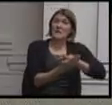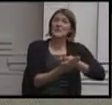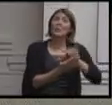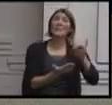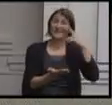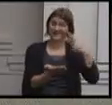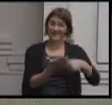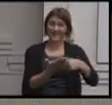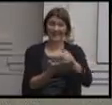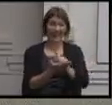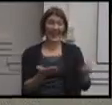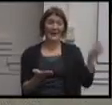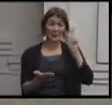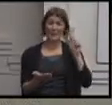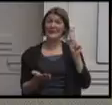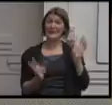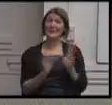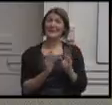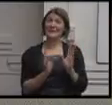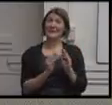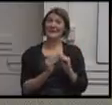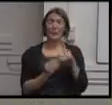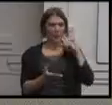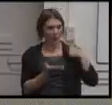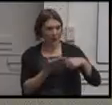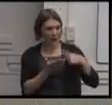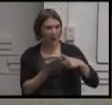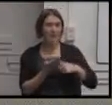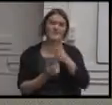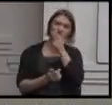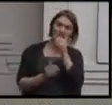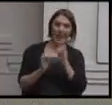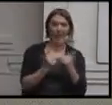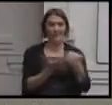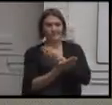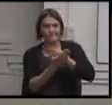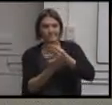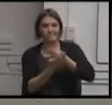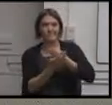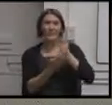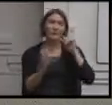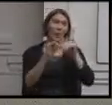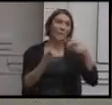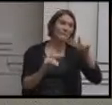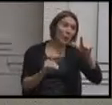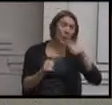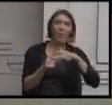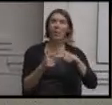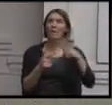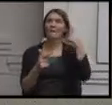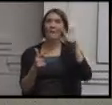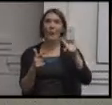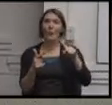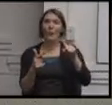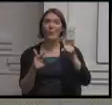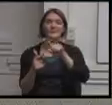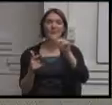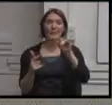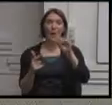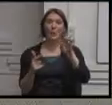the budget meetings last week. We talked about the possibility of raising money for the pool or raising money for the